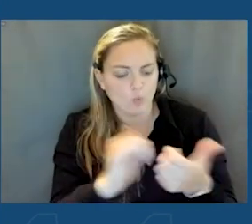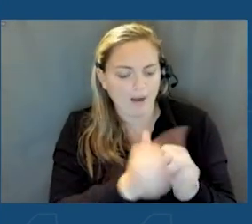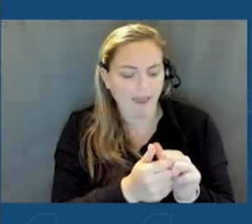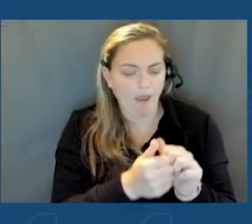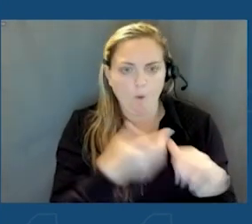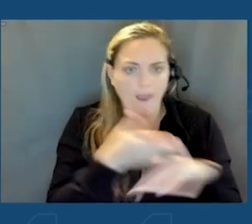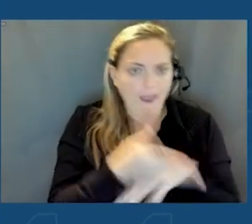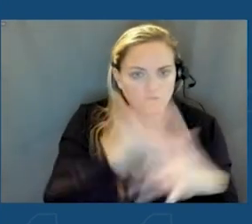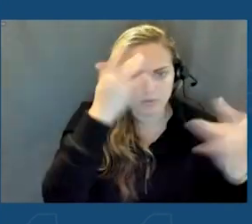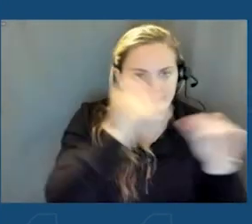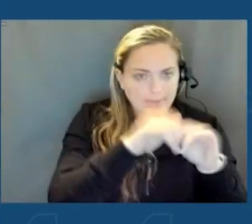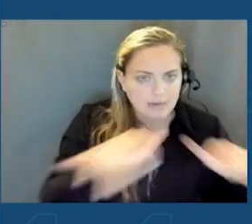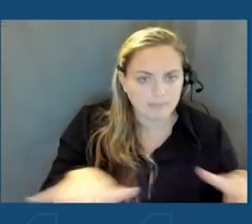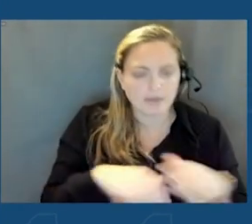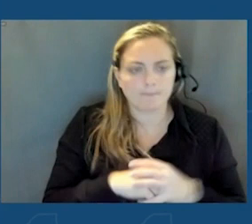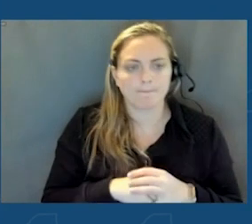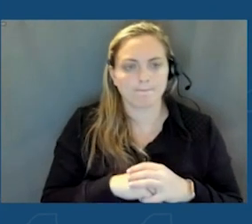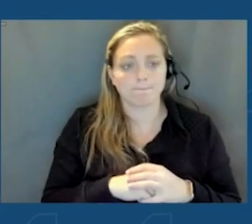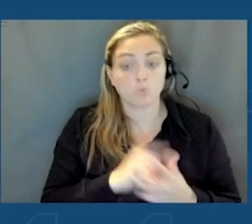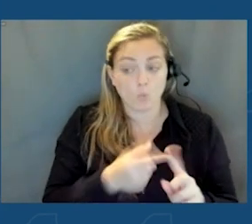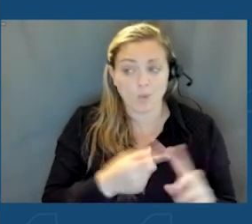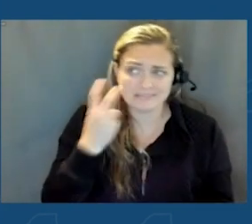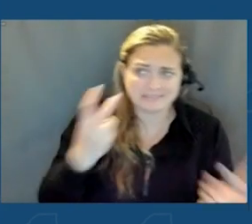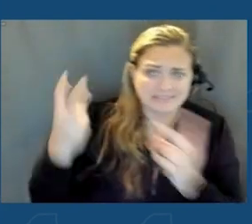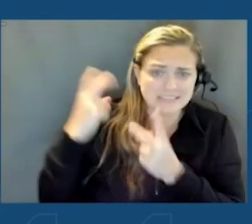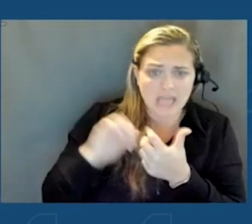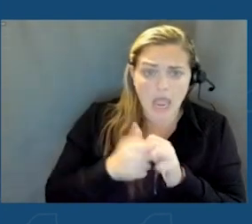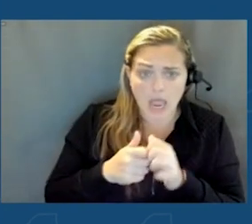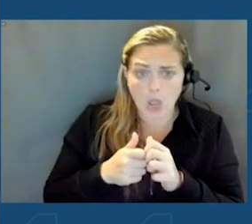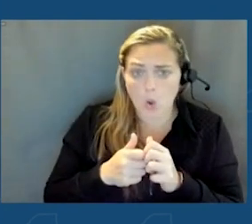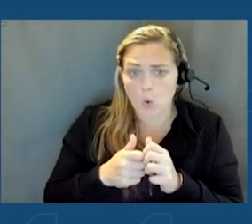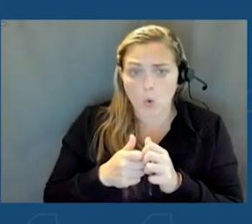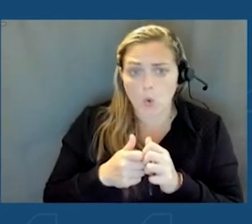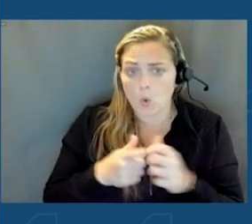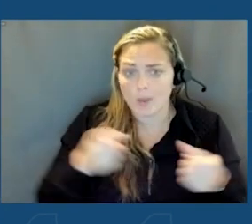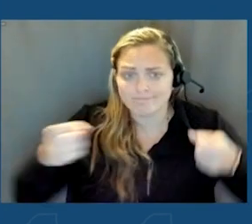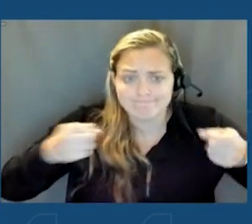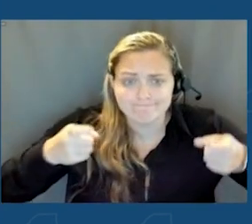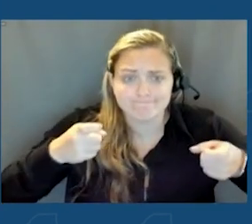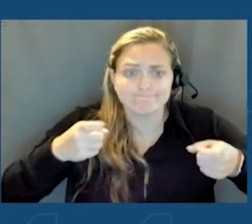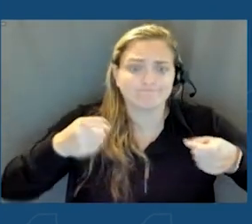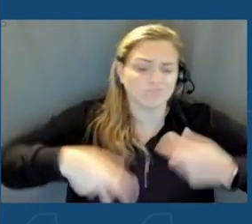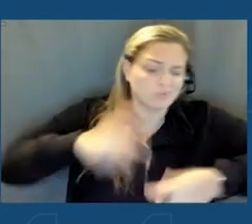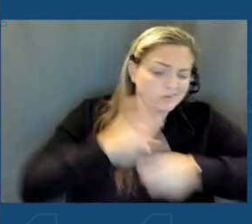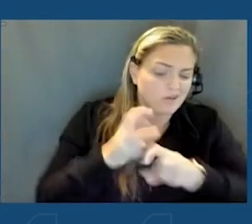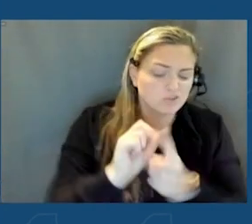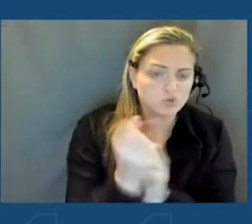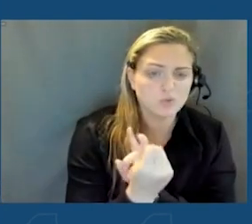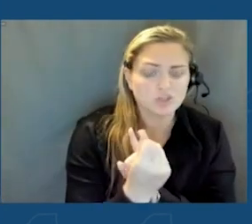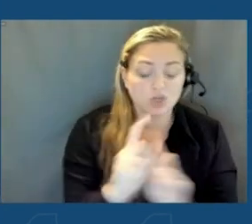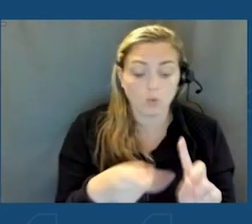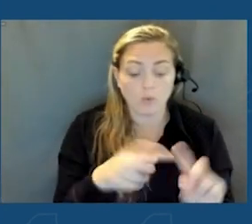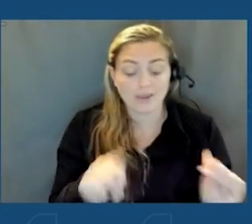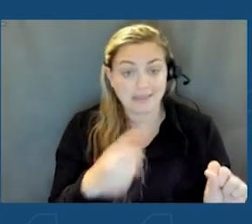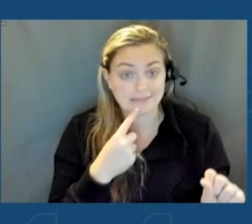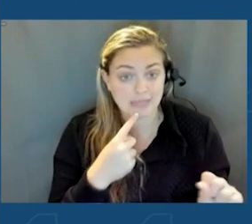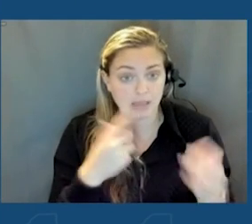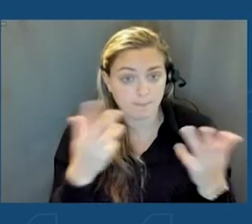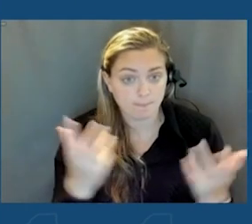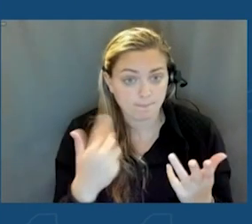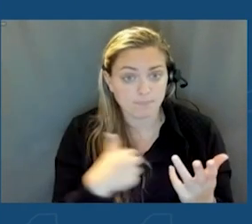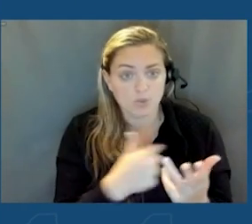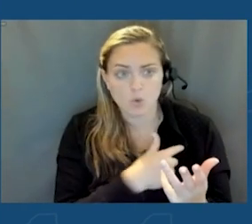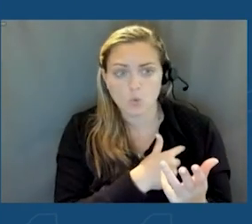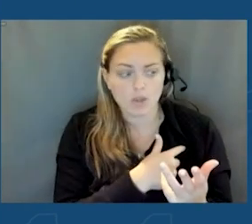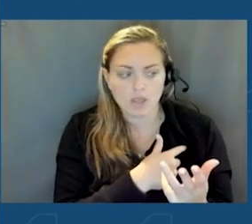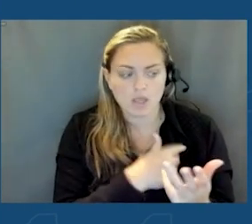very conscious of that. When they look back at how we made the best out of a tough situation, and when we can say that we just